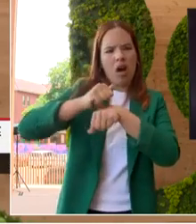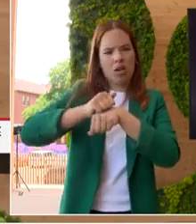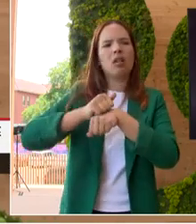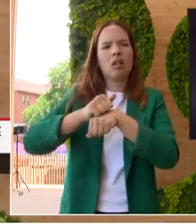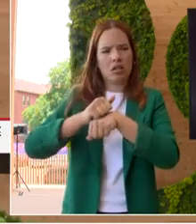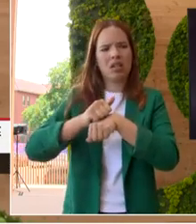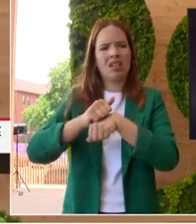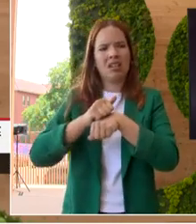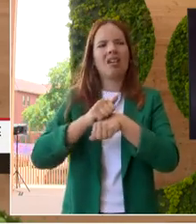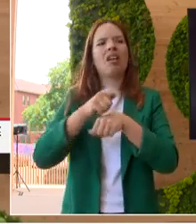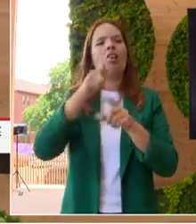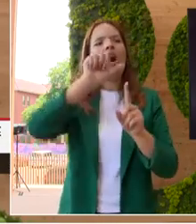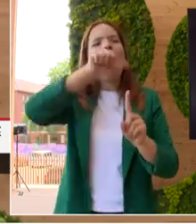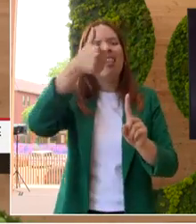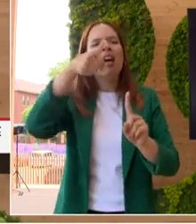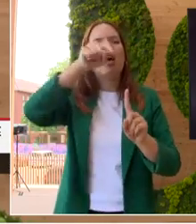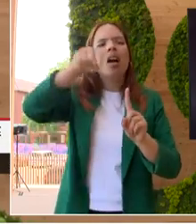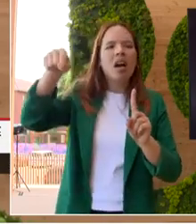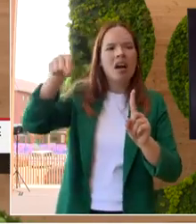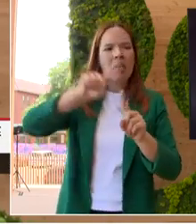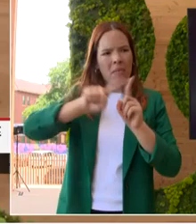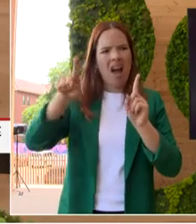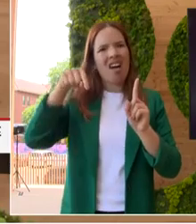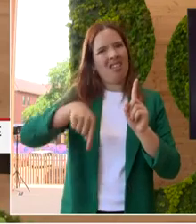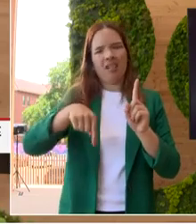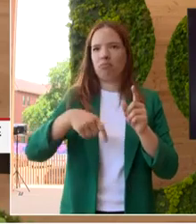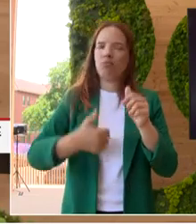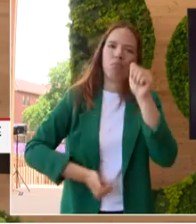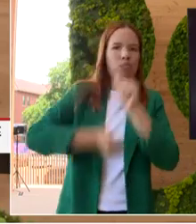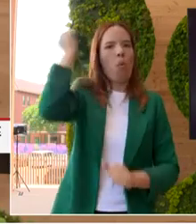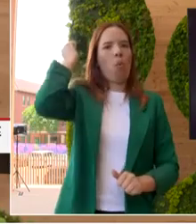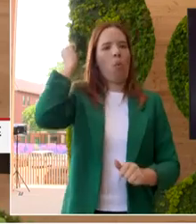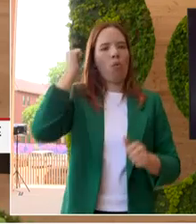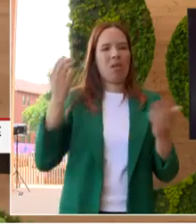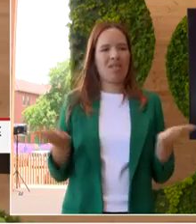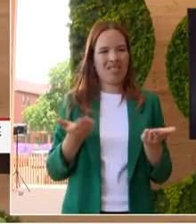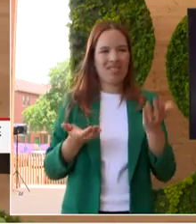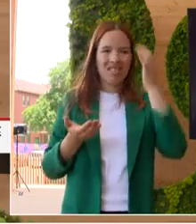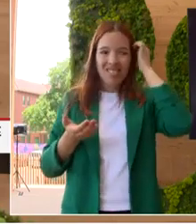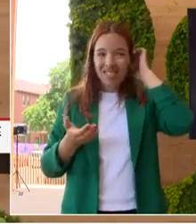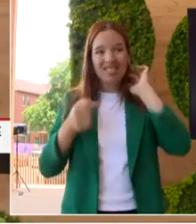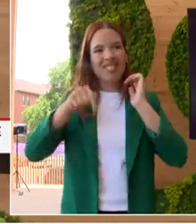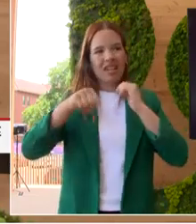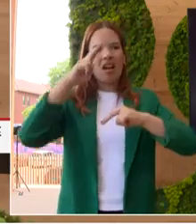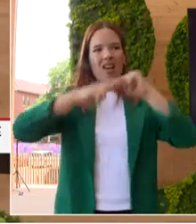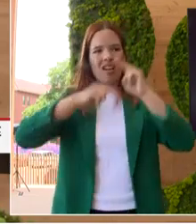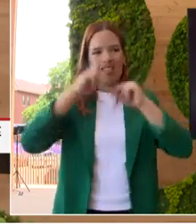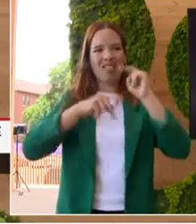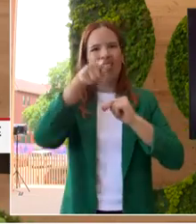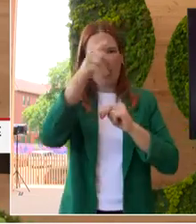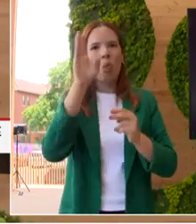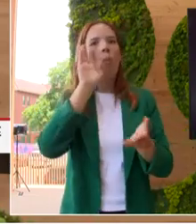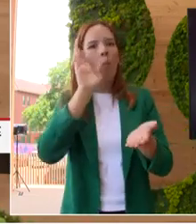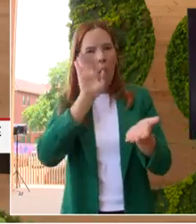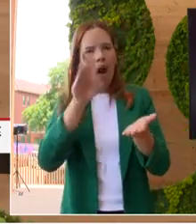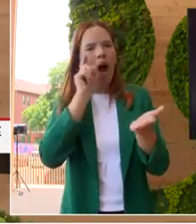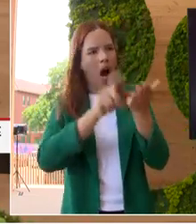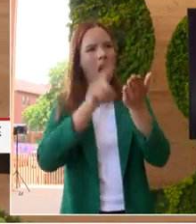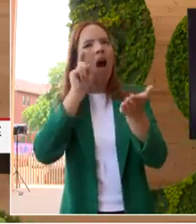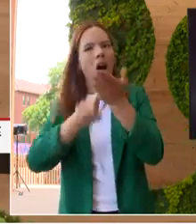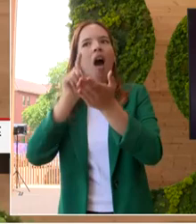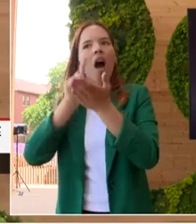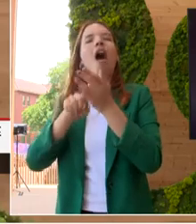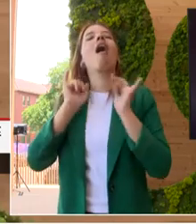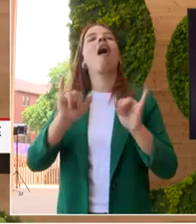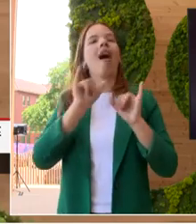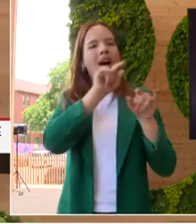future construction type you will see more and more widely. And members of this community have had the opportunity to be amongst the first in